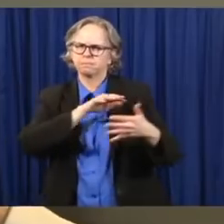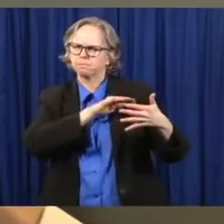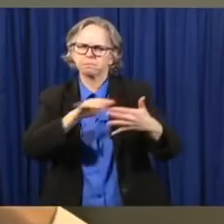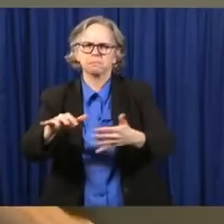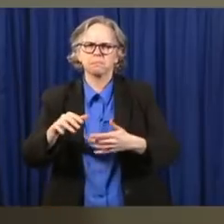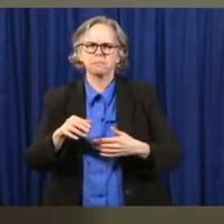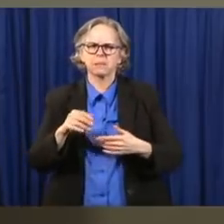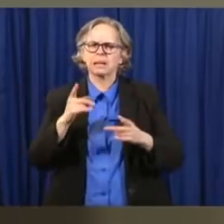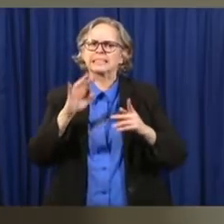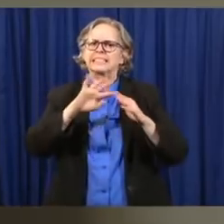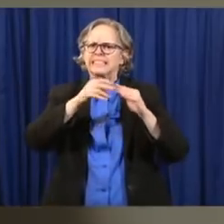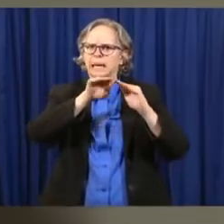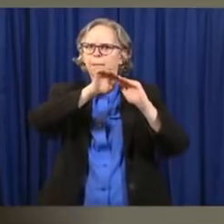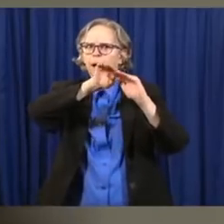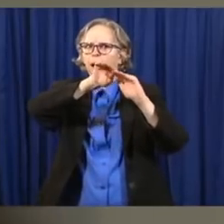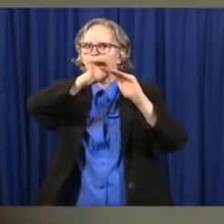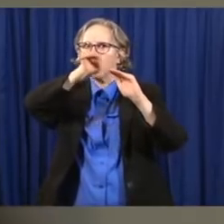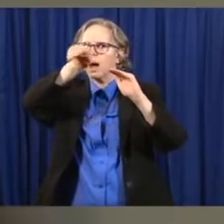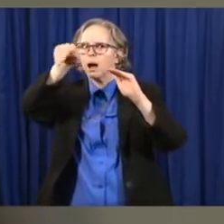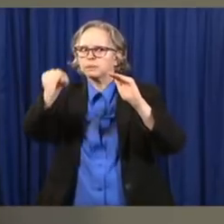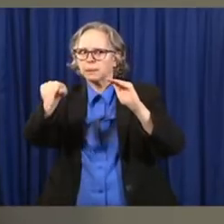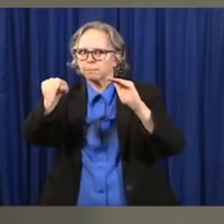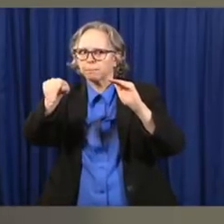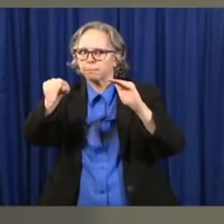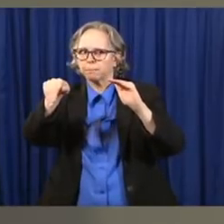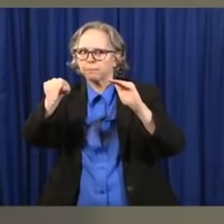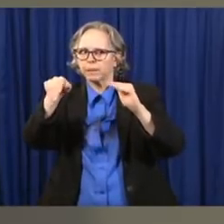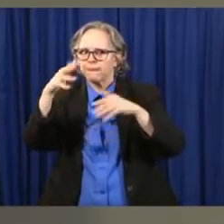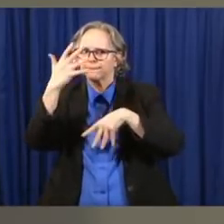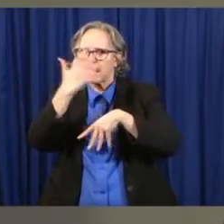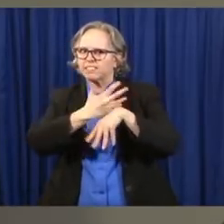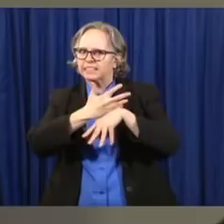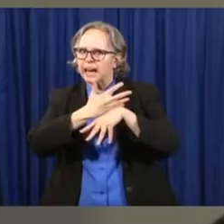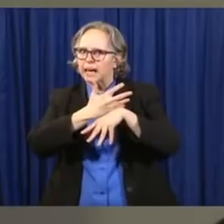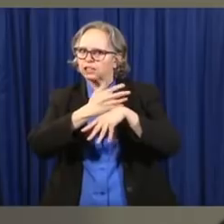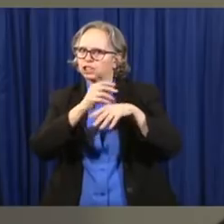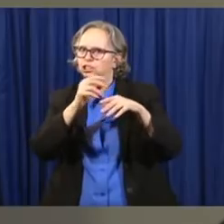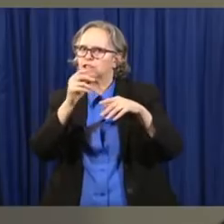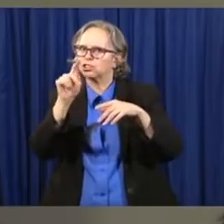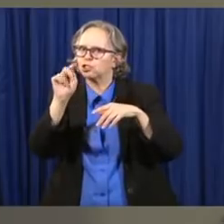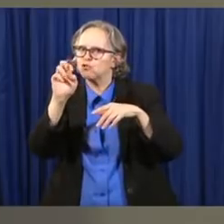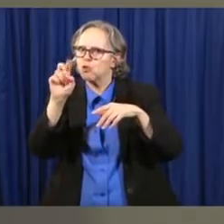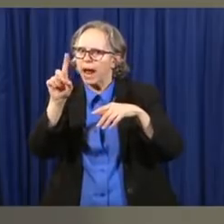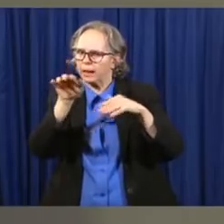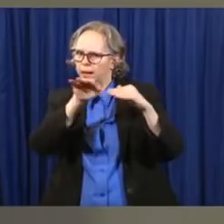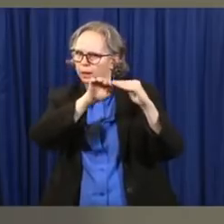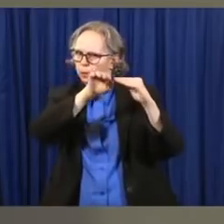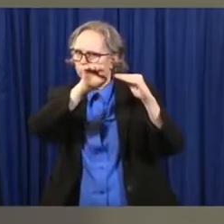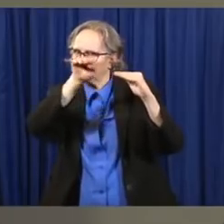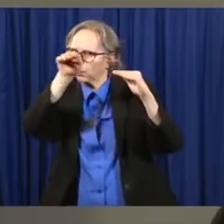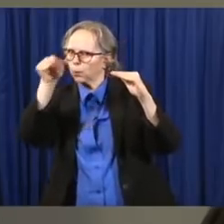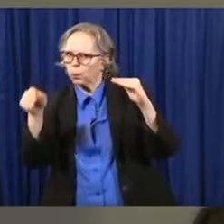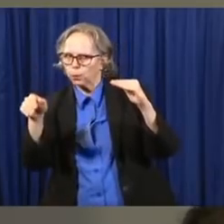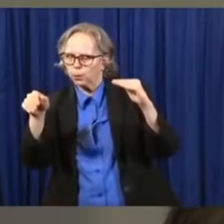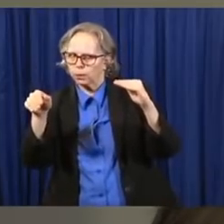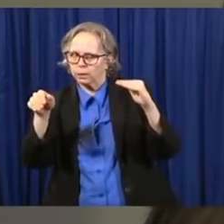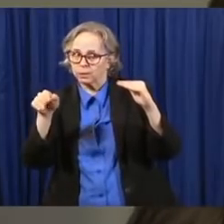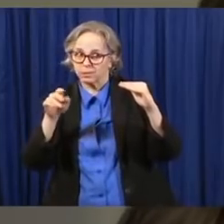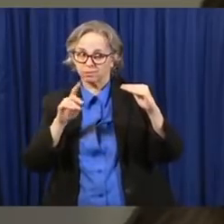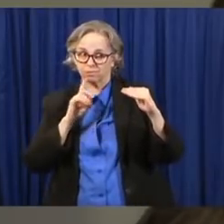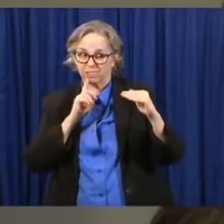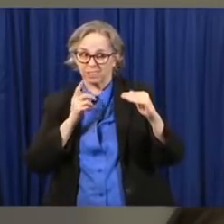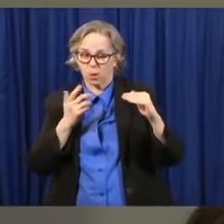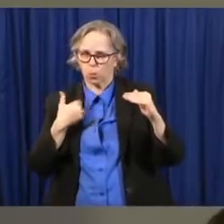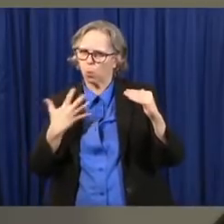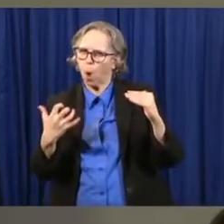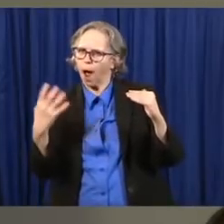we're really looking for a 5-day trend. And in reality, we're looking for directions over 14 days. As we start to